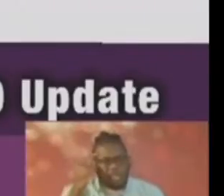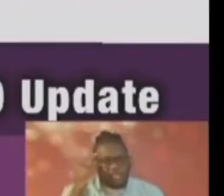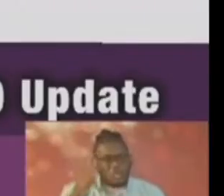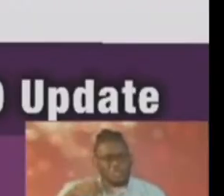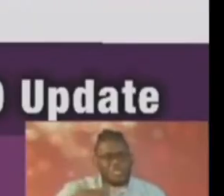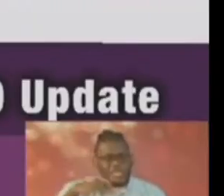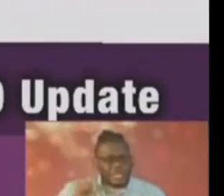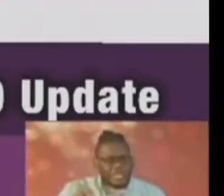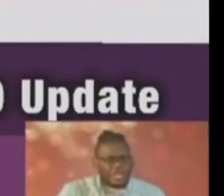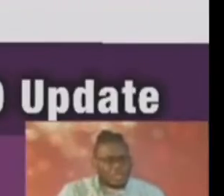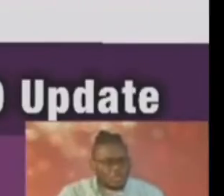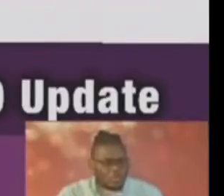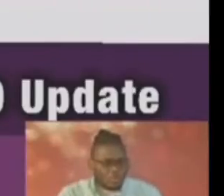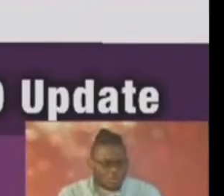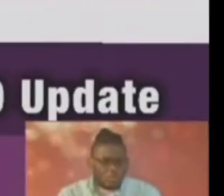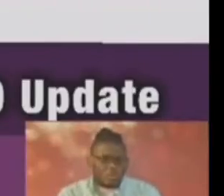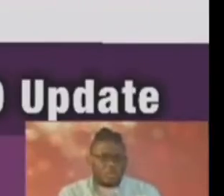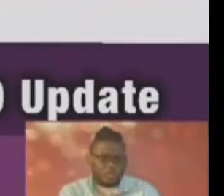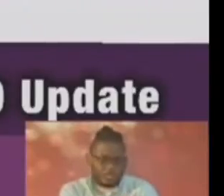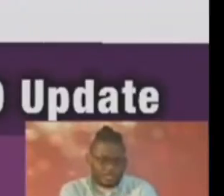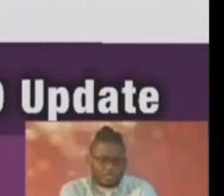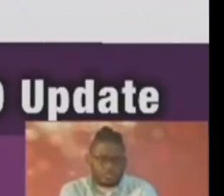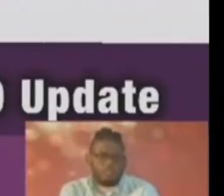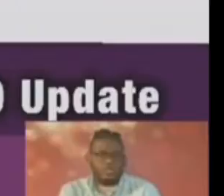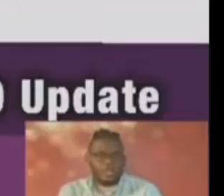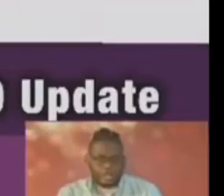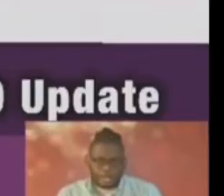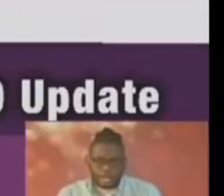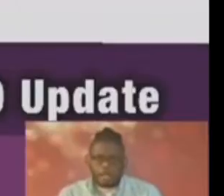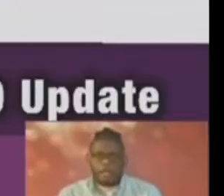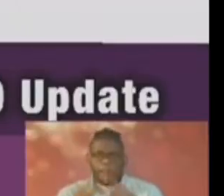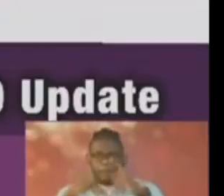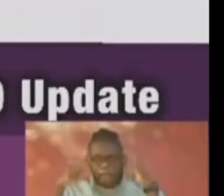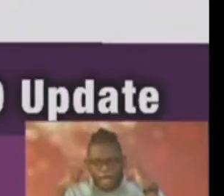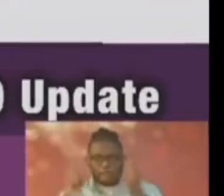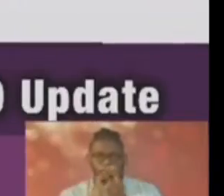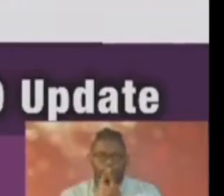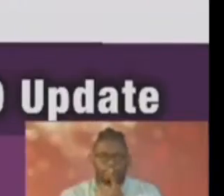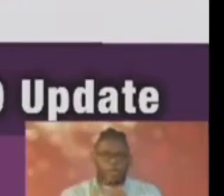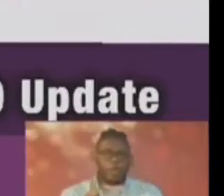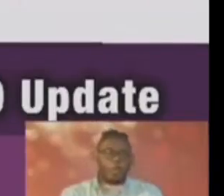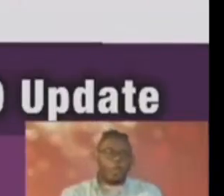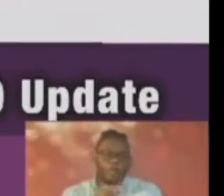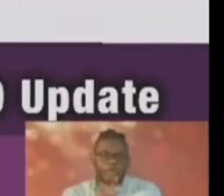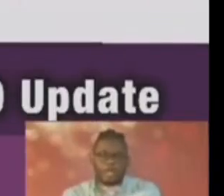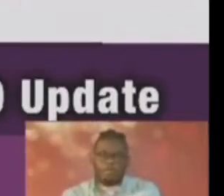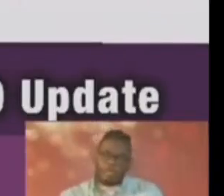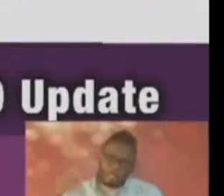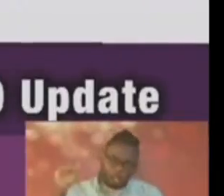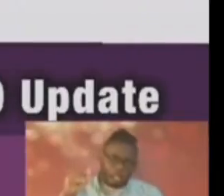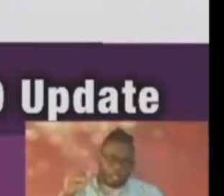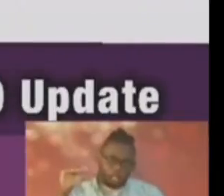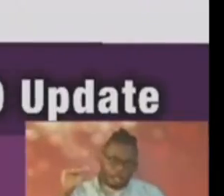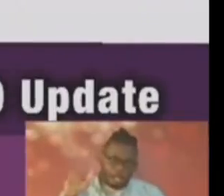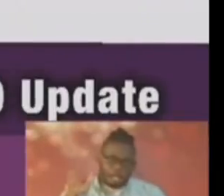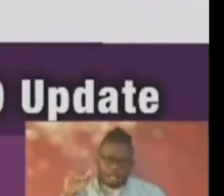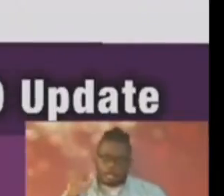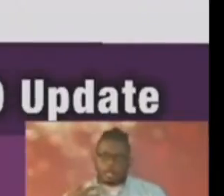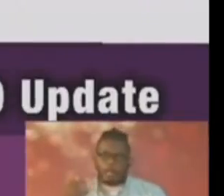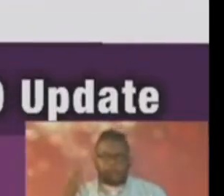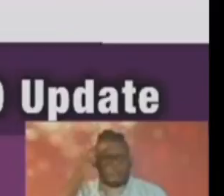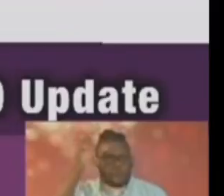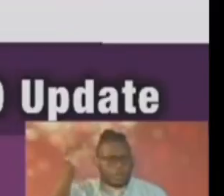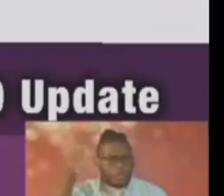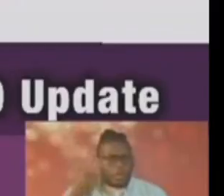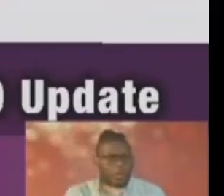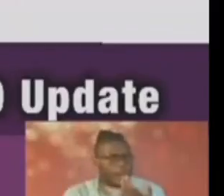take these measures of mask wearing, social distancing into the long term? What do you see as our end game as with regards to the